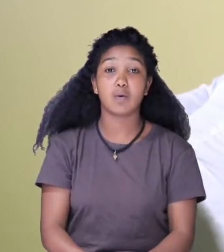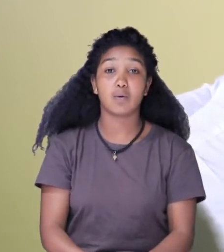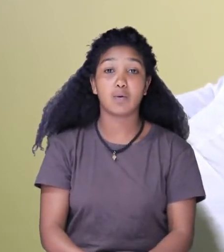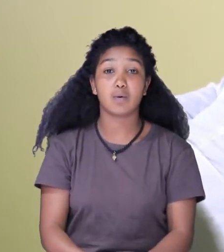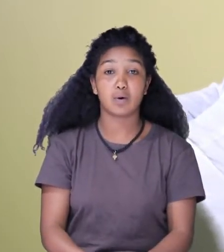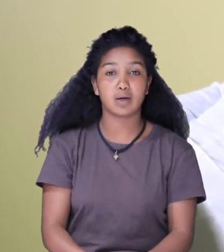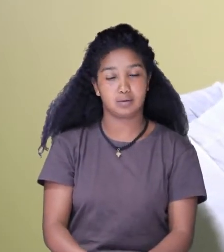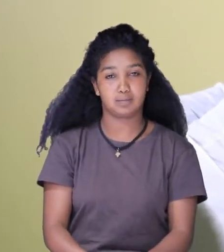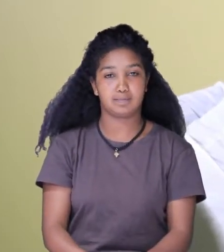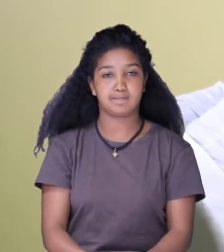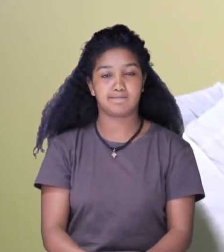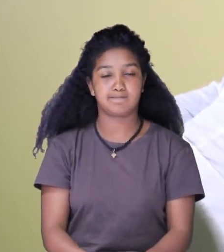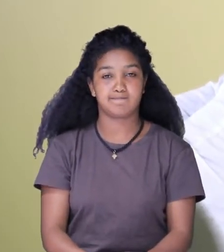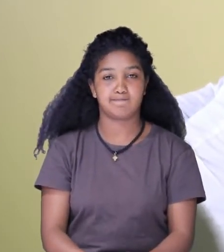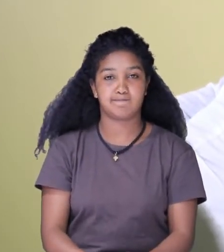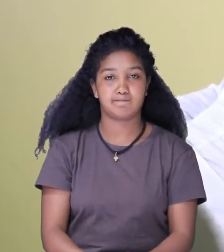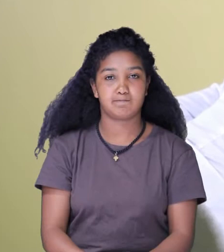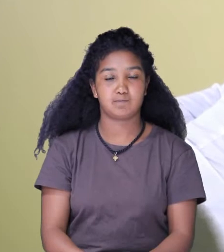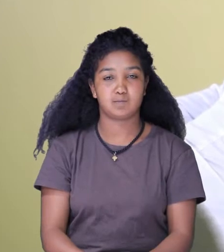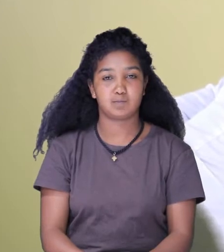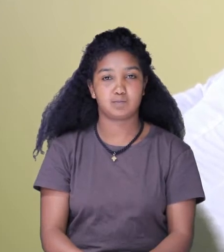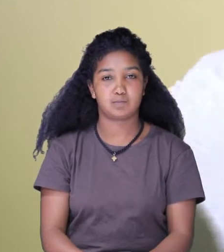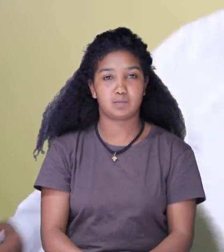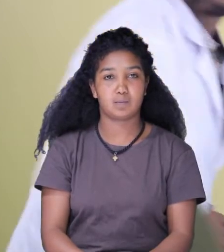349 meter per second.